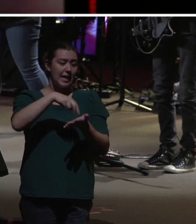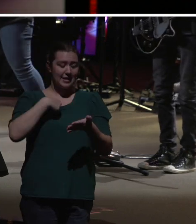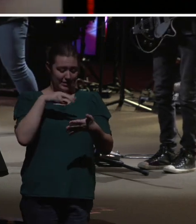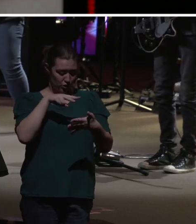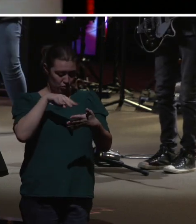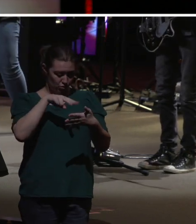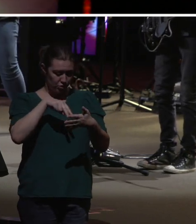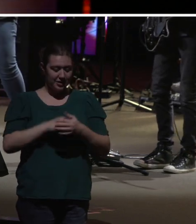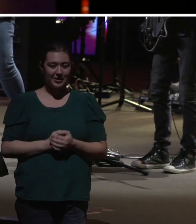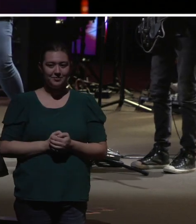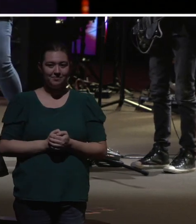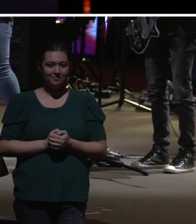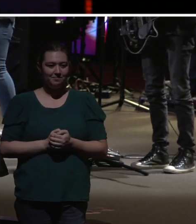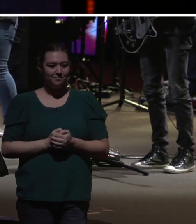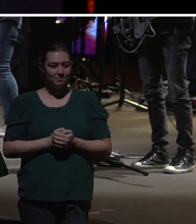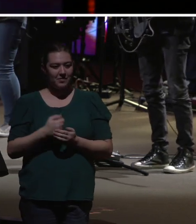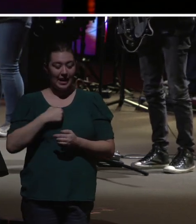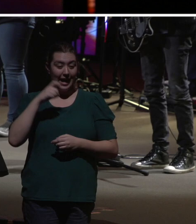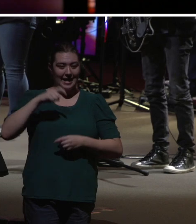on.